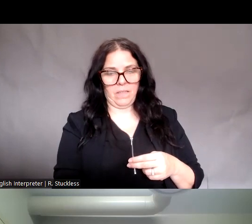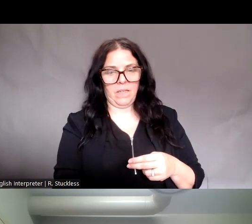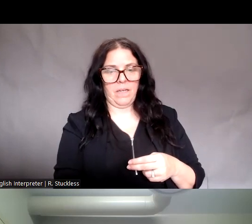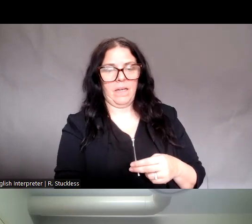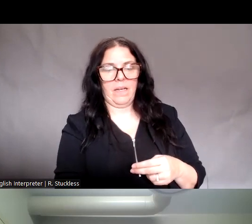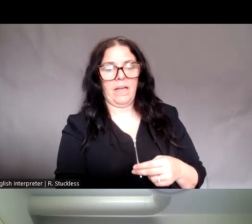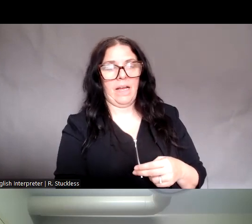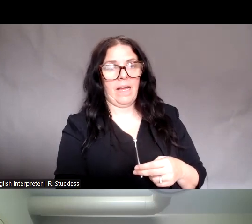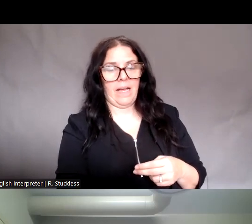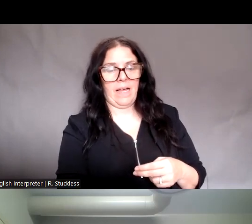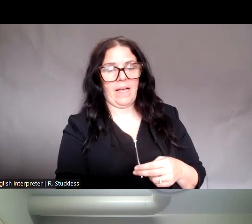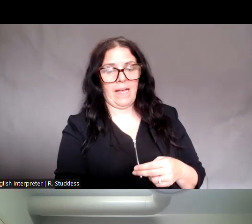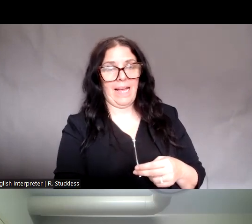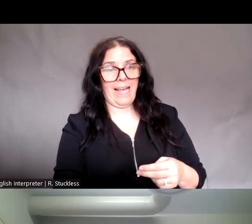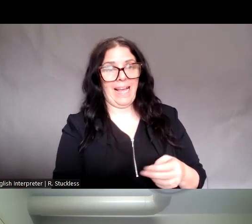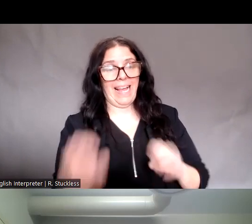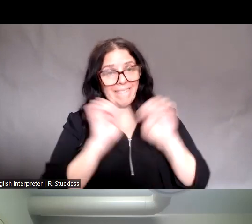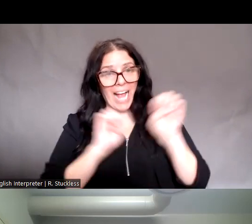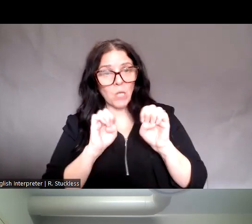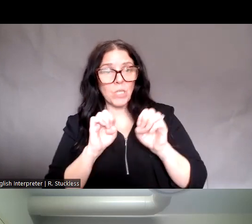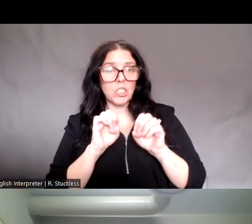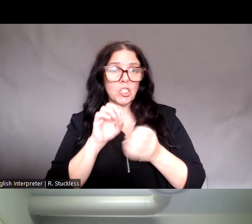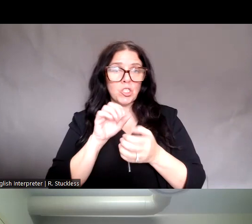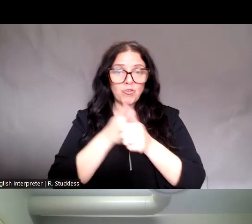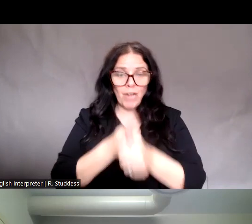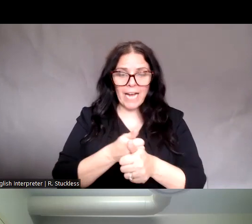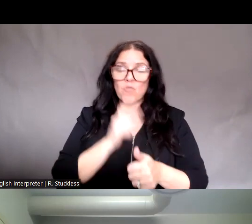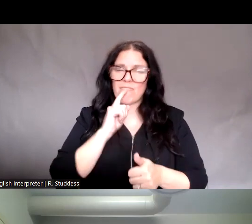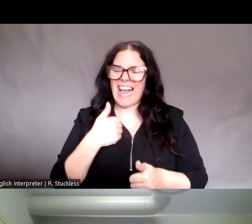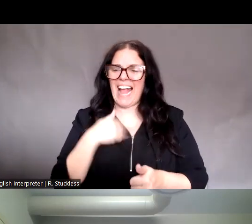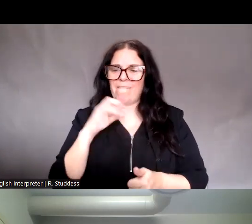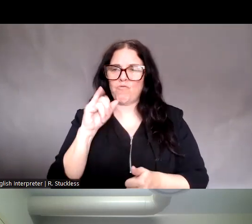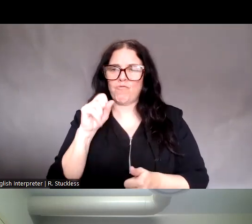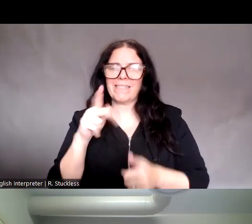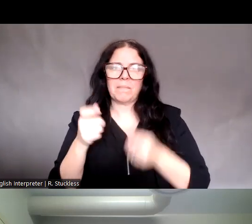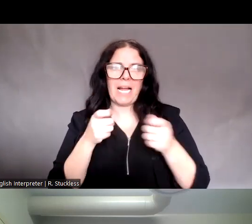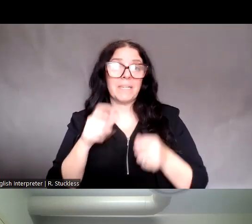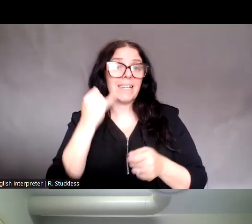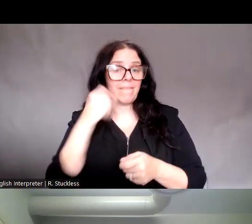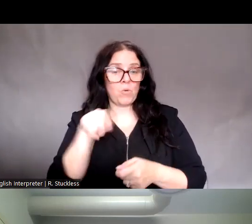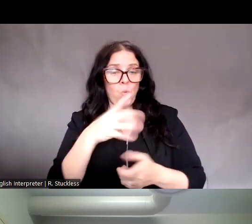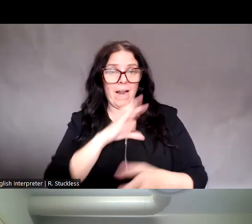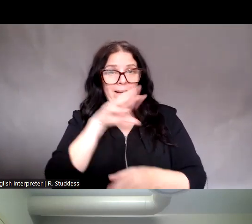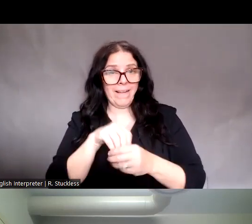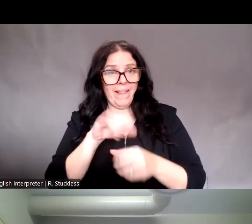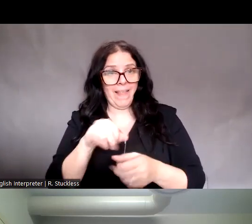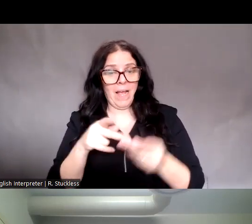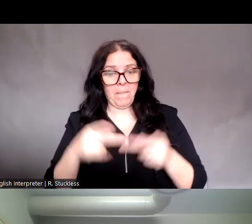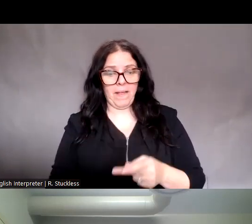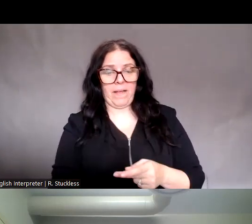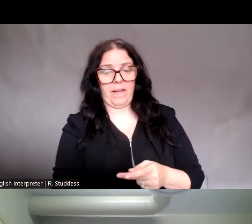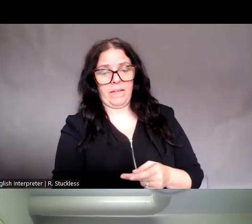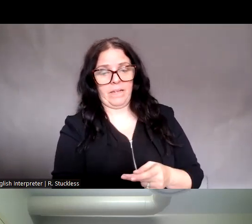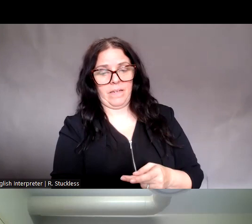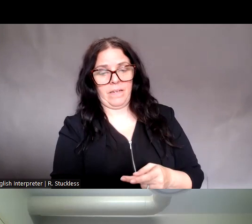and all of those sorts of things, there's risk management involved. If you're going to start stepping into the arena where you